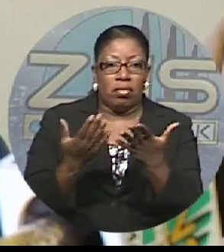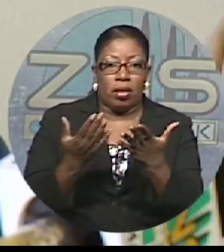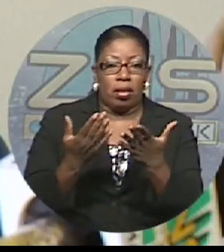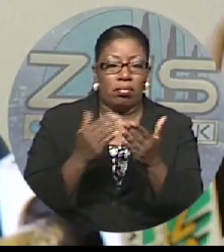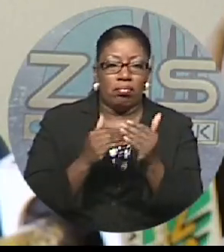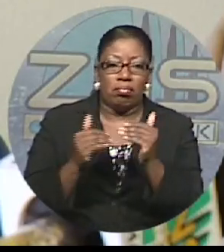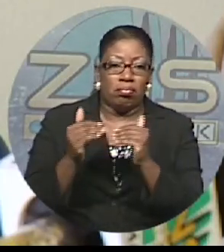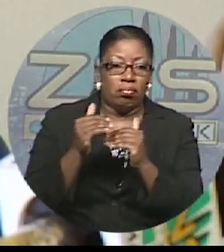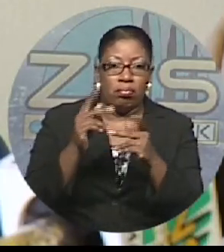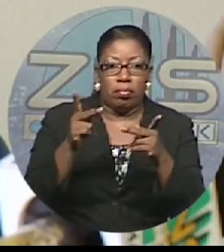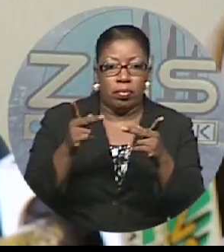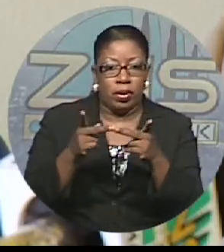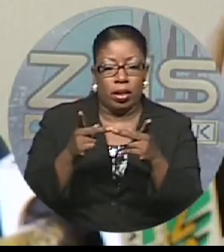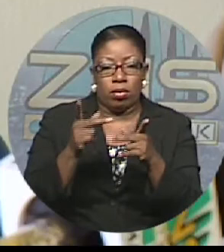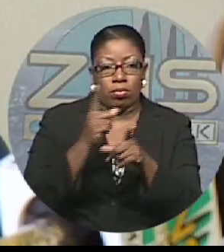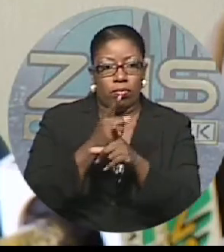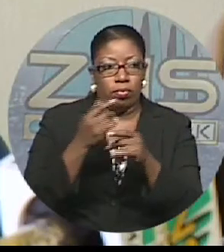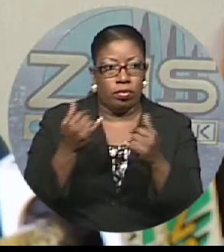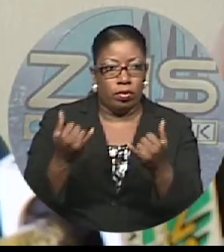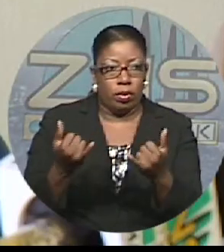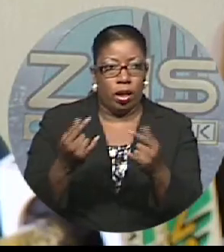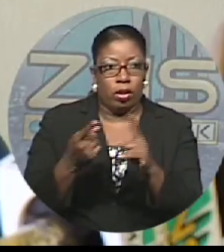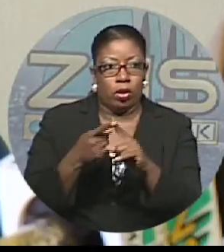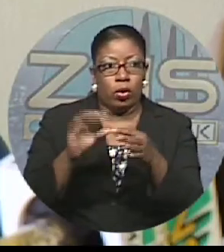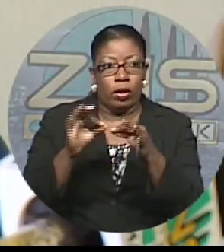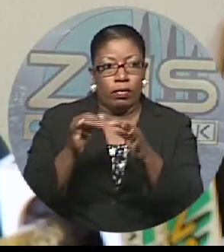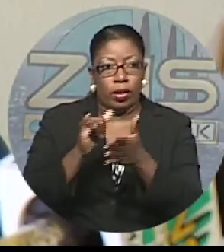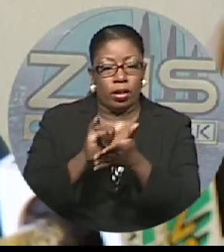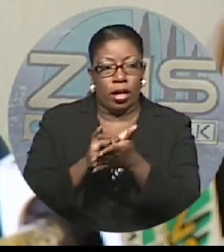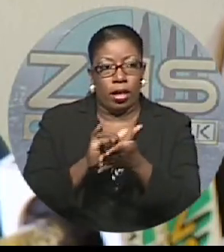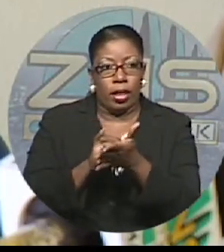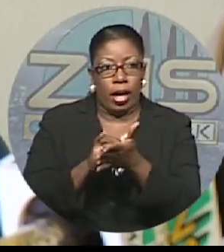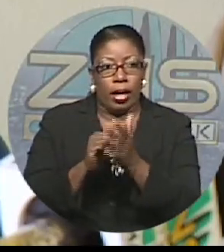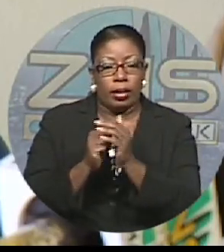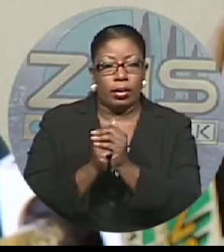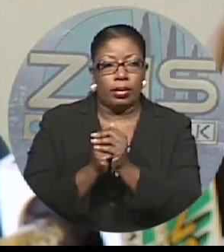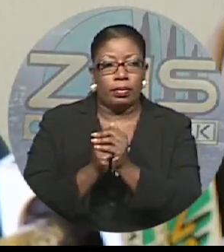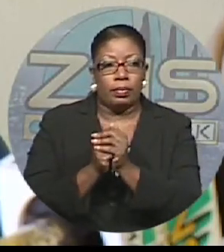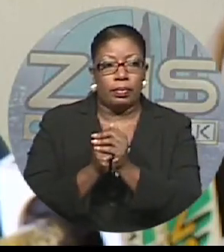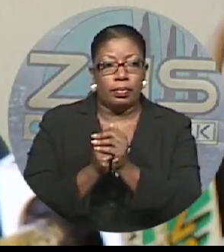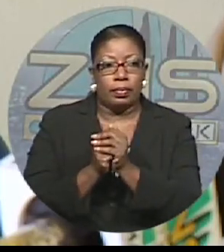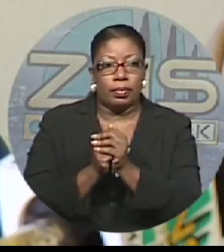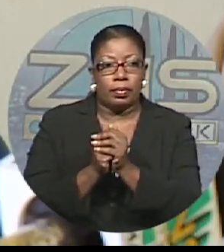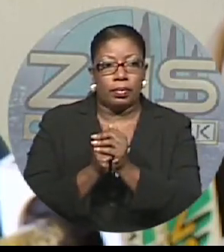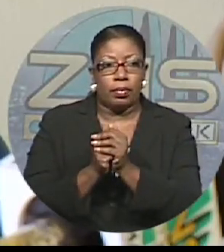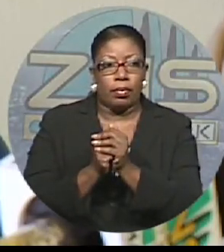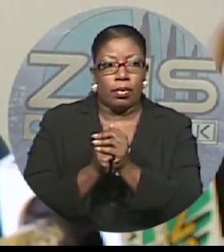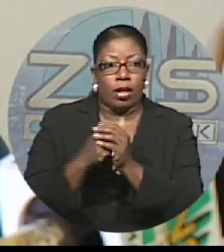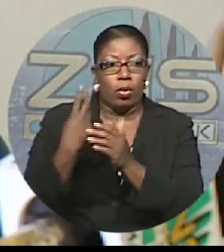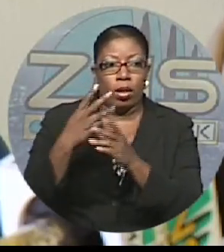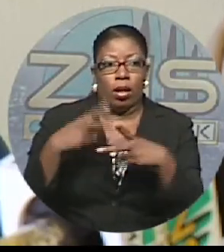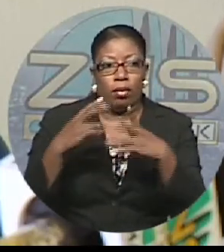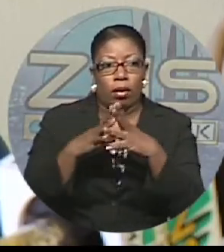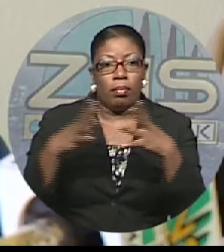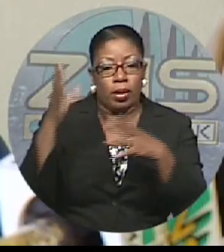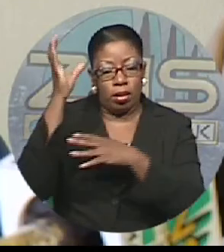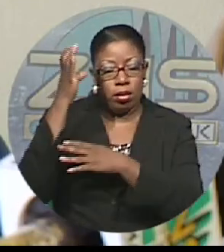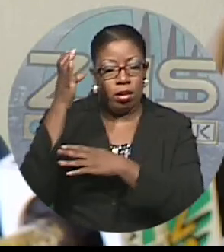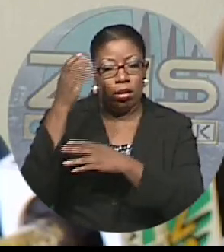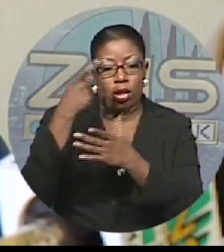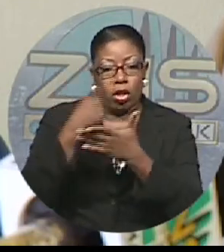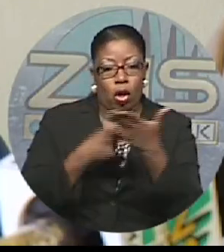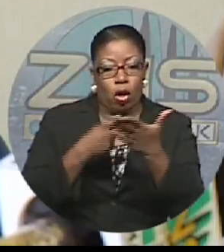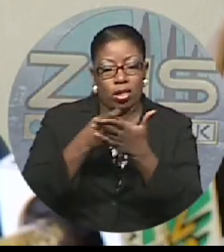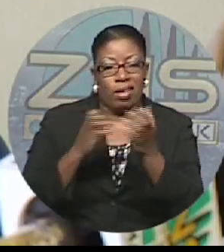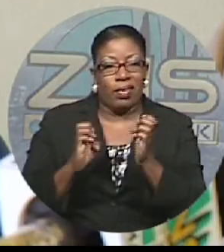advances in place currently that we can see to correct that. The Chamber has a very big concern about the cost of energy,